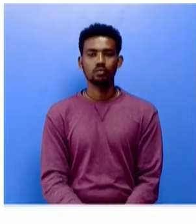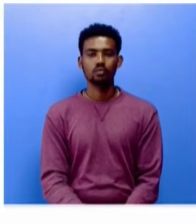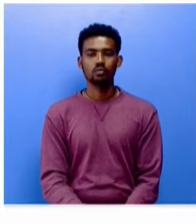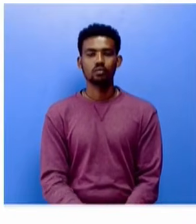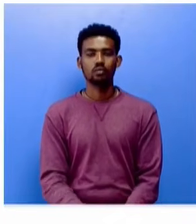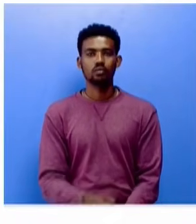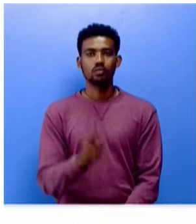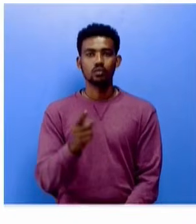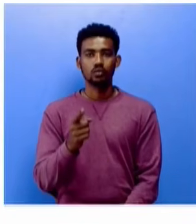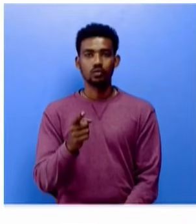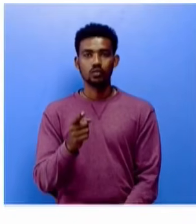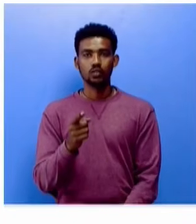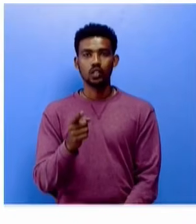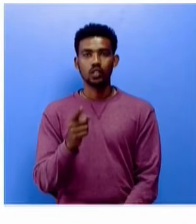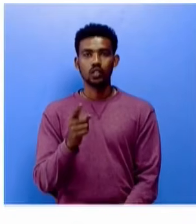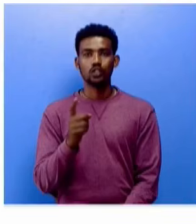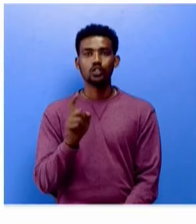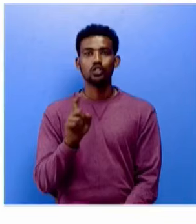Should